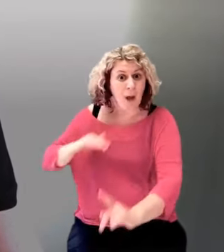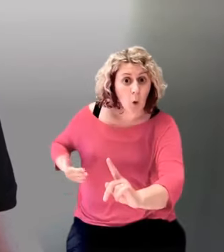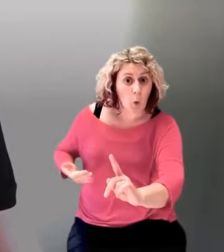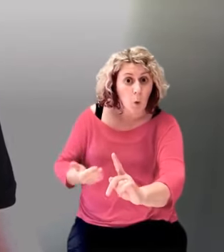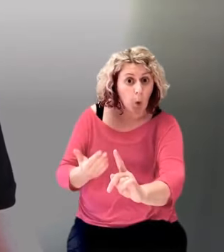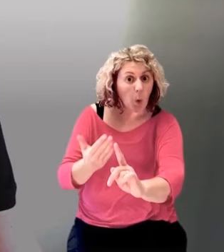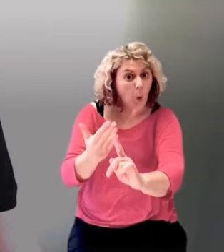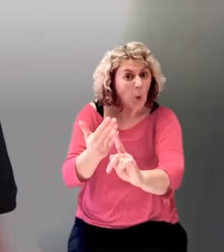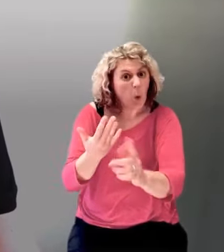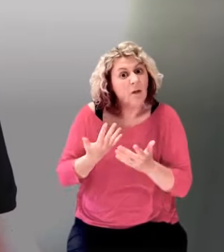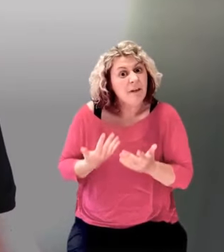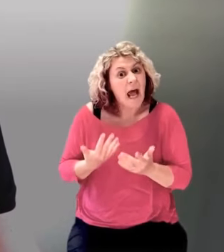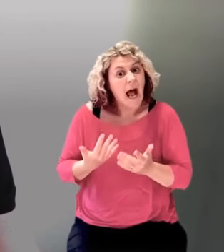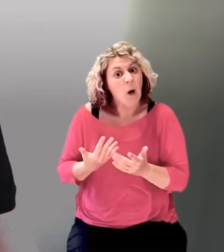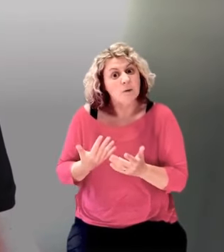goal of the